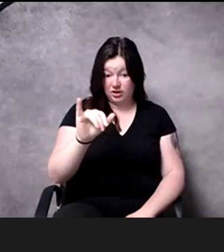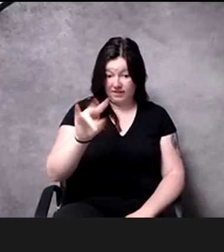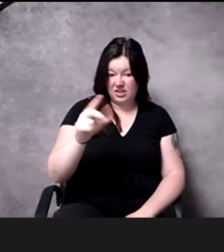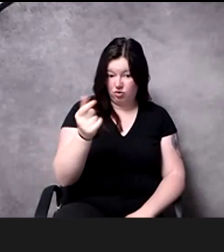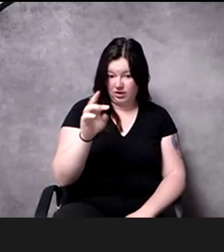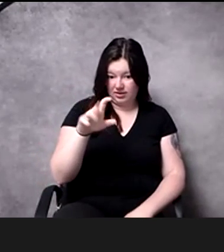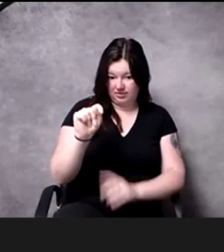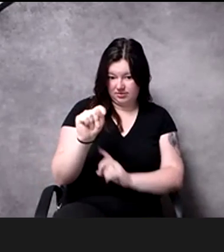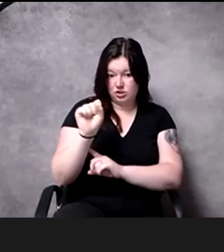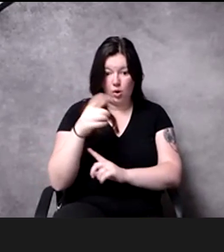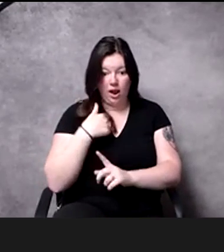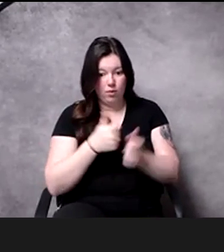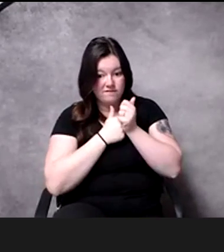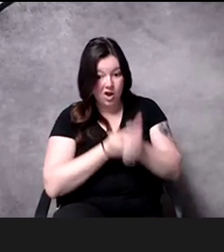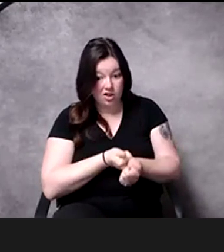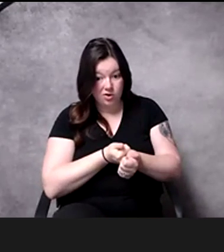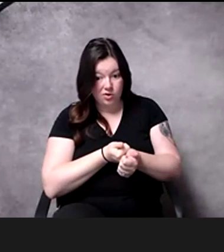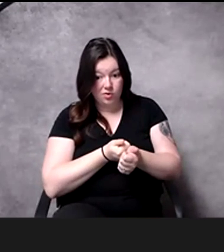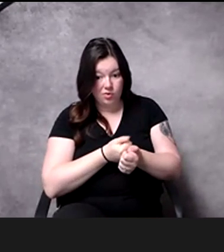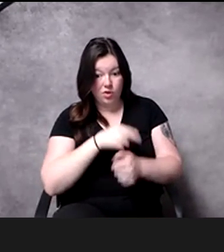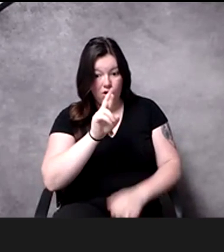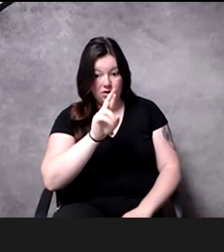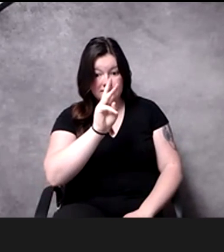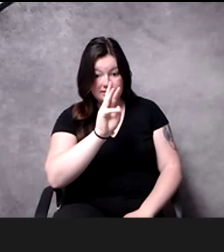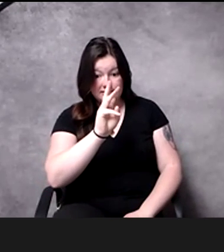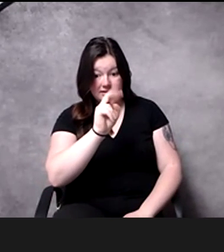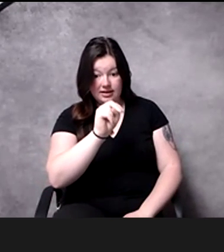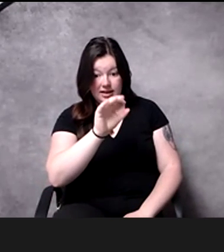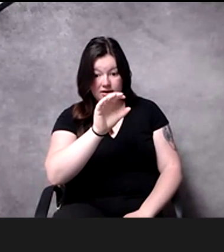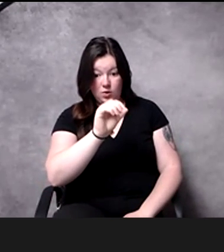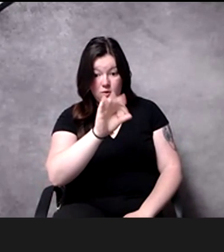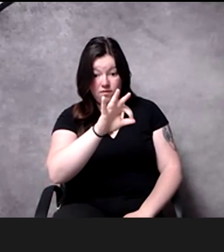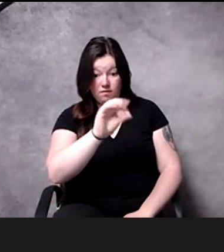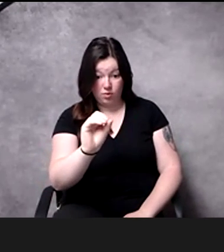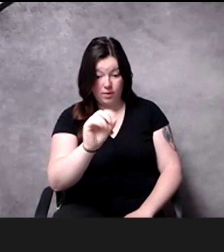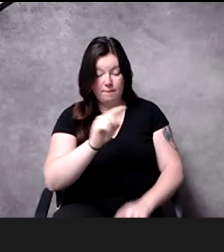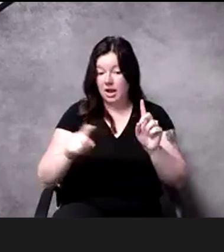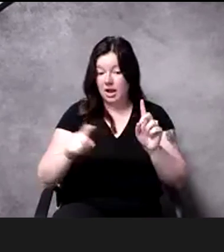the R16 NFO, but submit it on